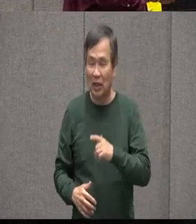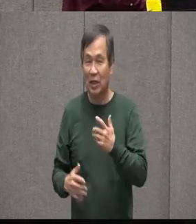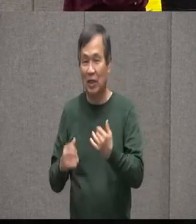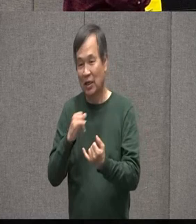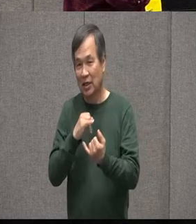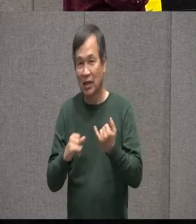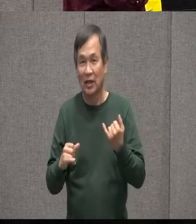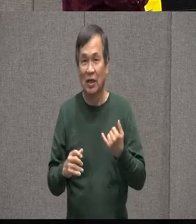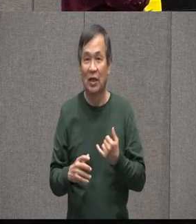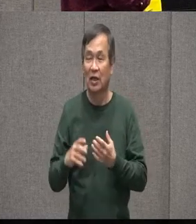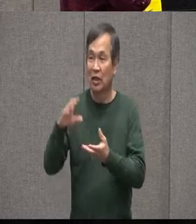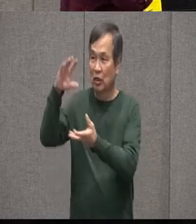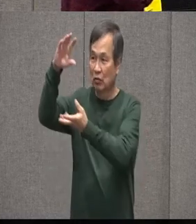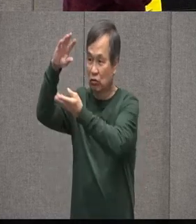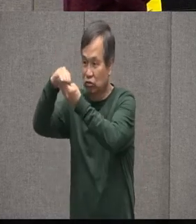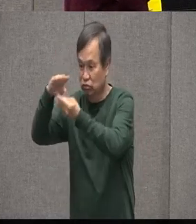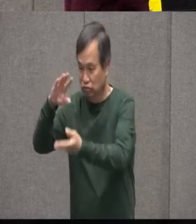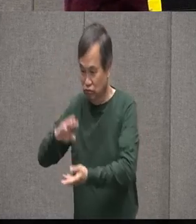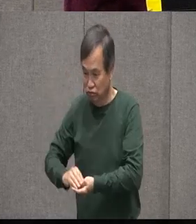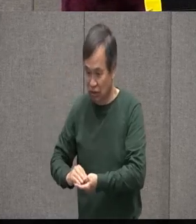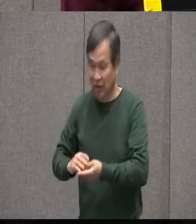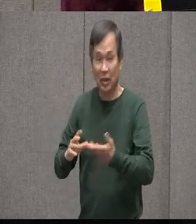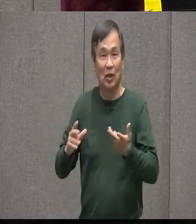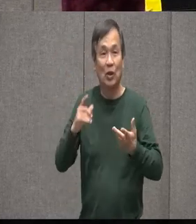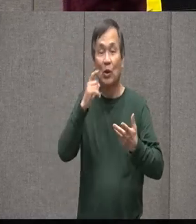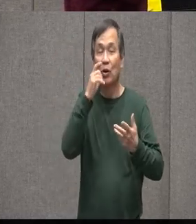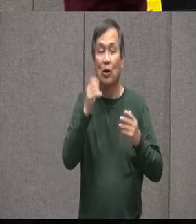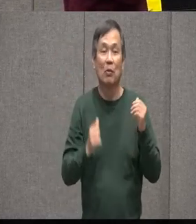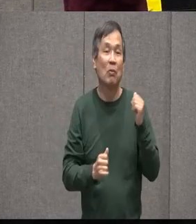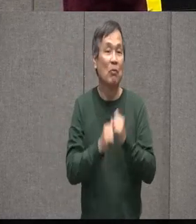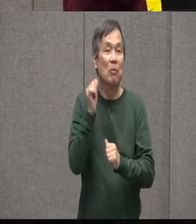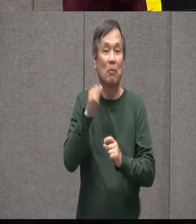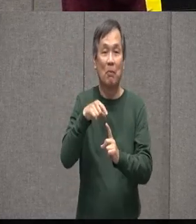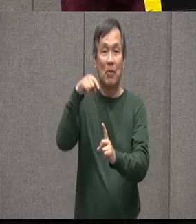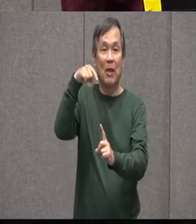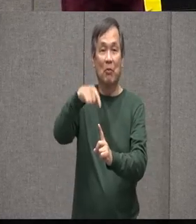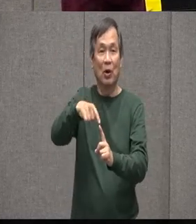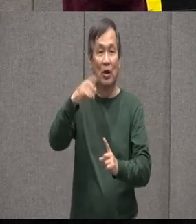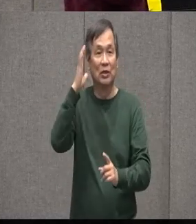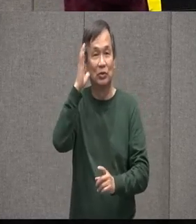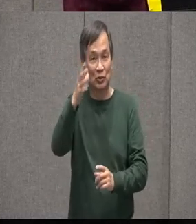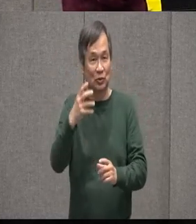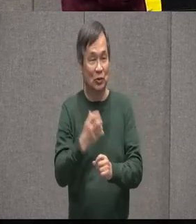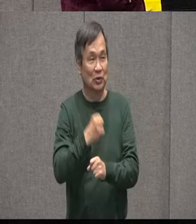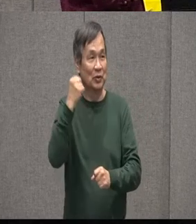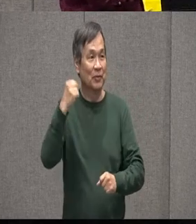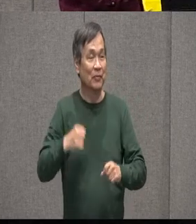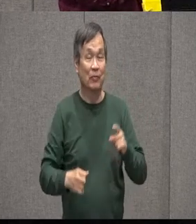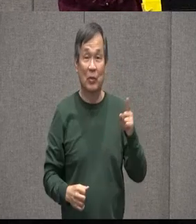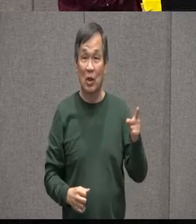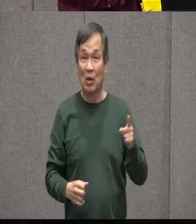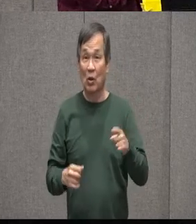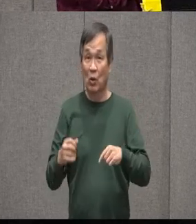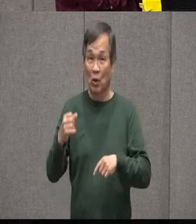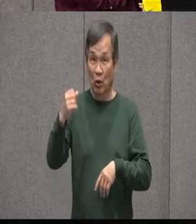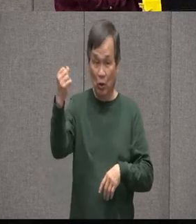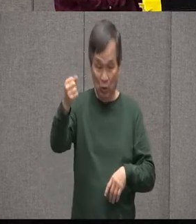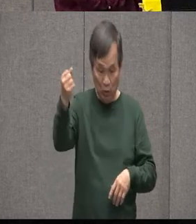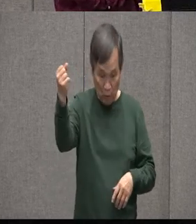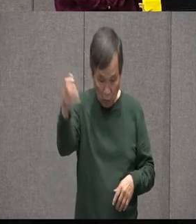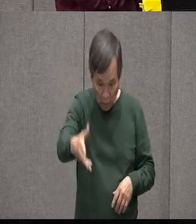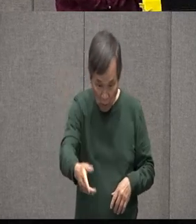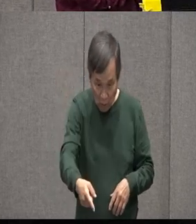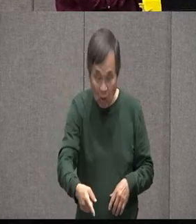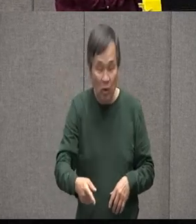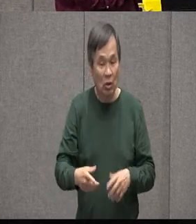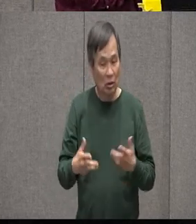each section. And then basically whoever has the highest score will win that. When you're rolling, you can choose if you want to keep